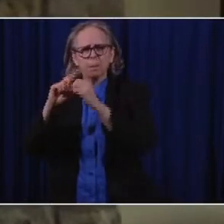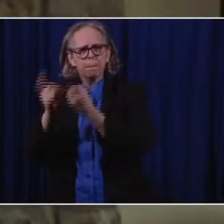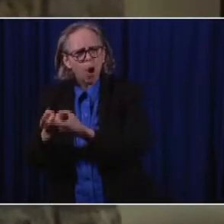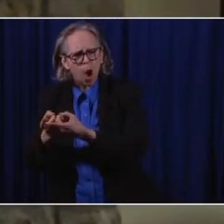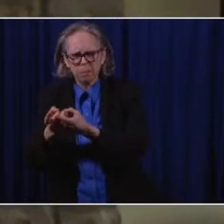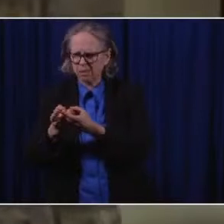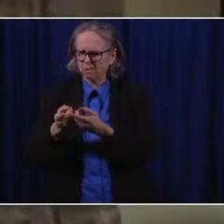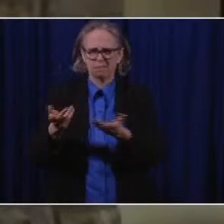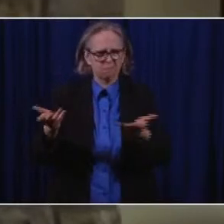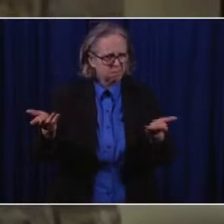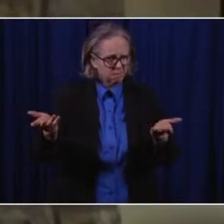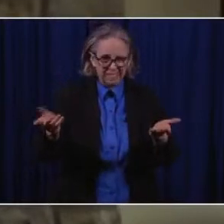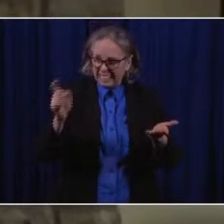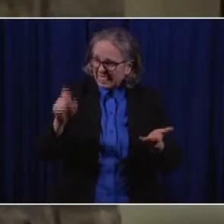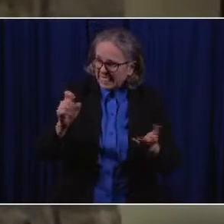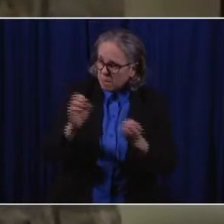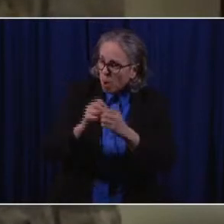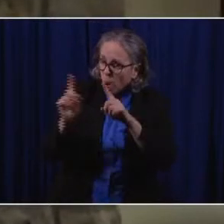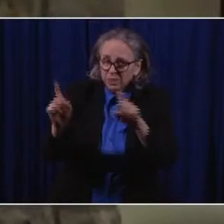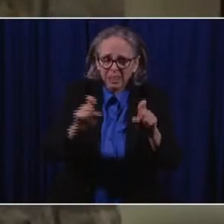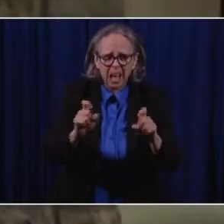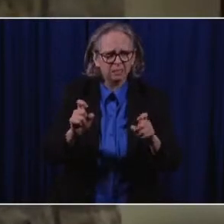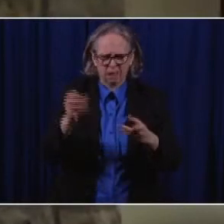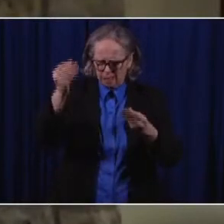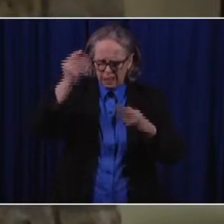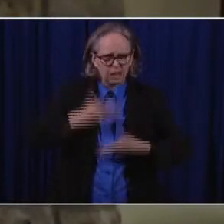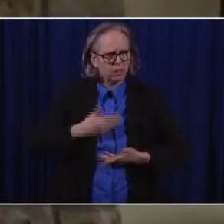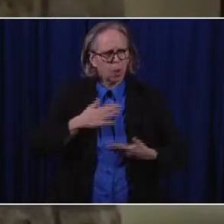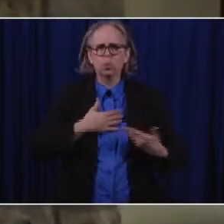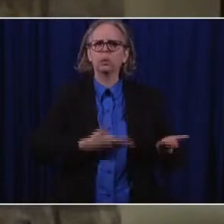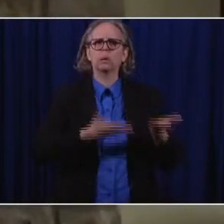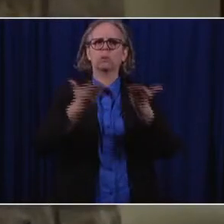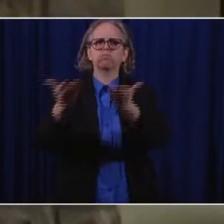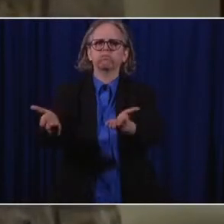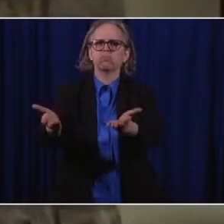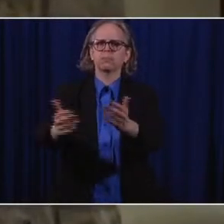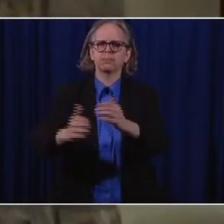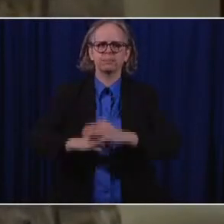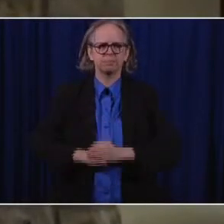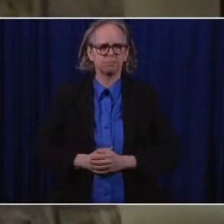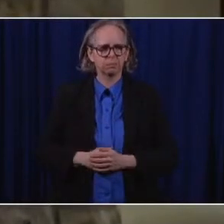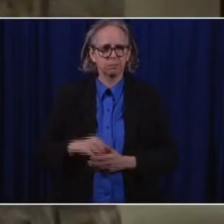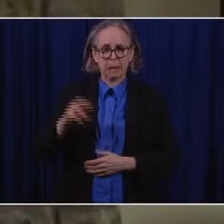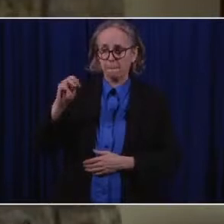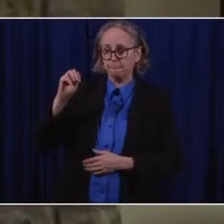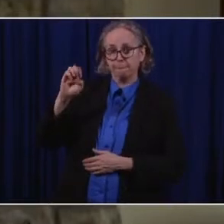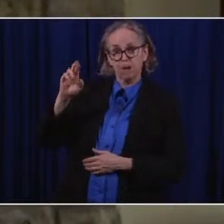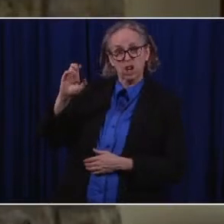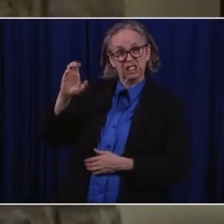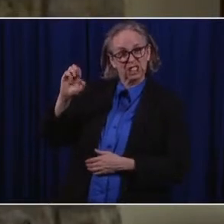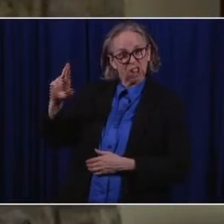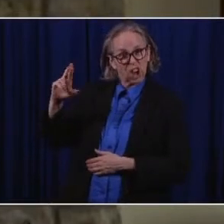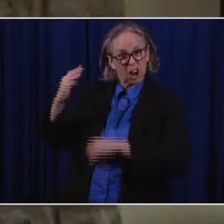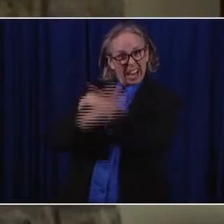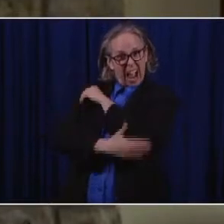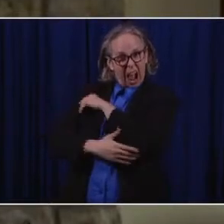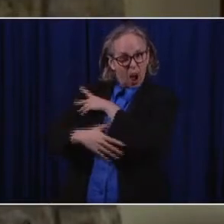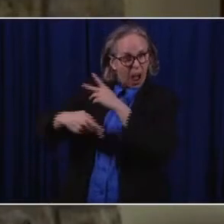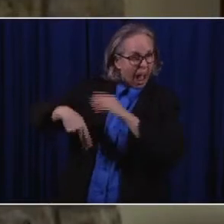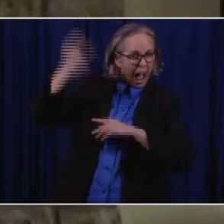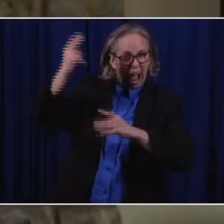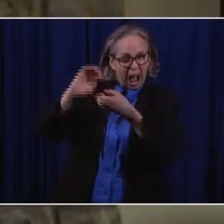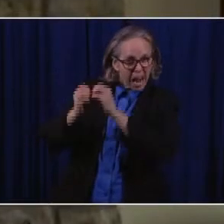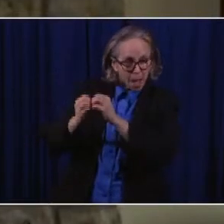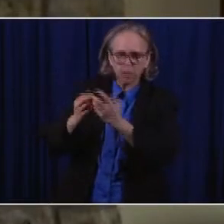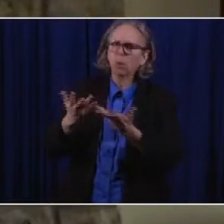we will bring it there. We would love to bring more testing to Mercer County. So, or Shelby County, or